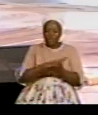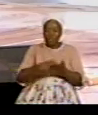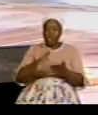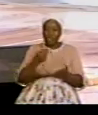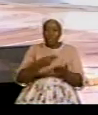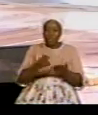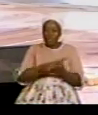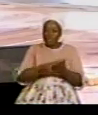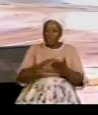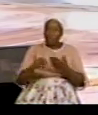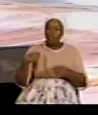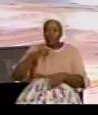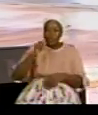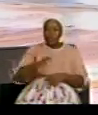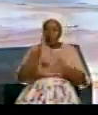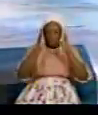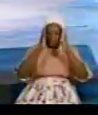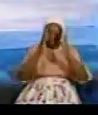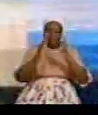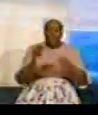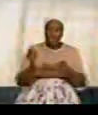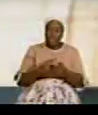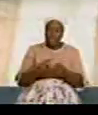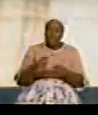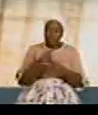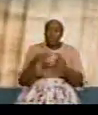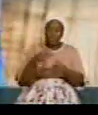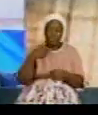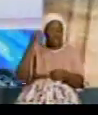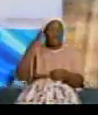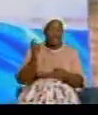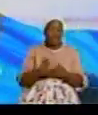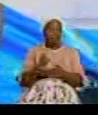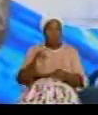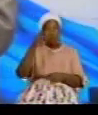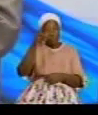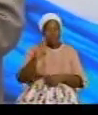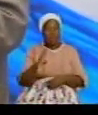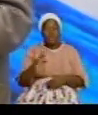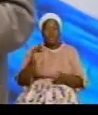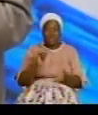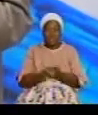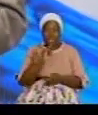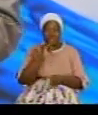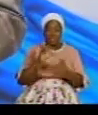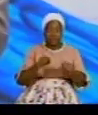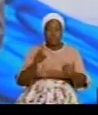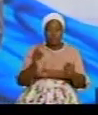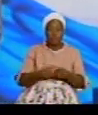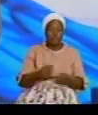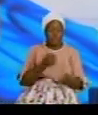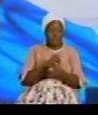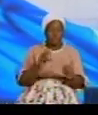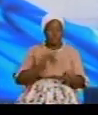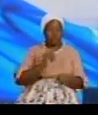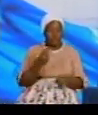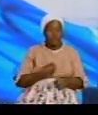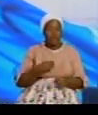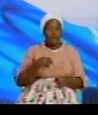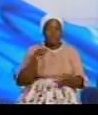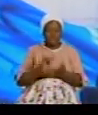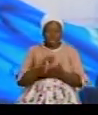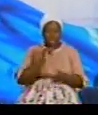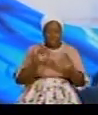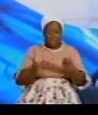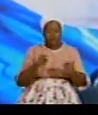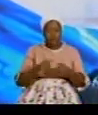holiness, we should be attentive. And when we hear the word of God that is able to save us, able to